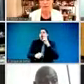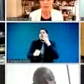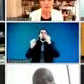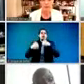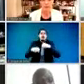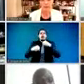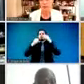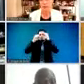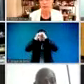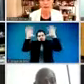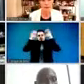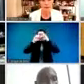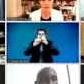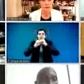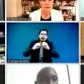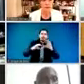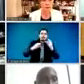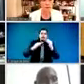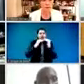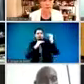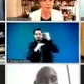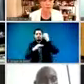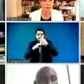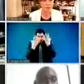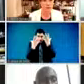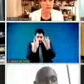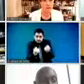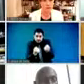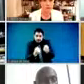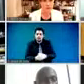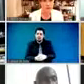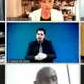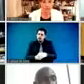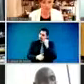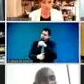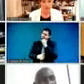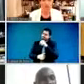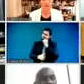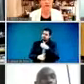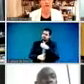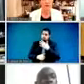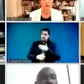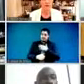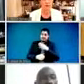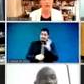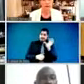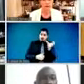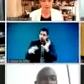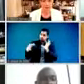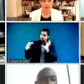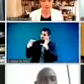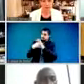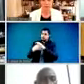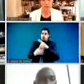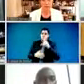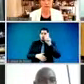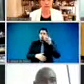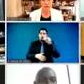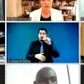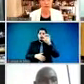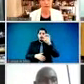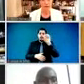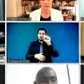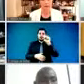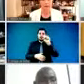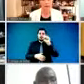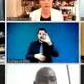with some assistance from UN Women, and we have a guidance, and that's what, and this what empowers me to start checking the media.